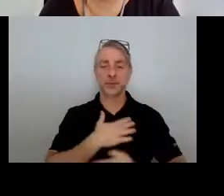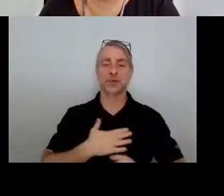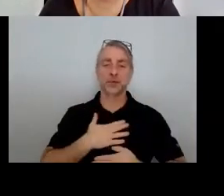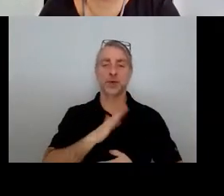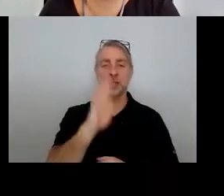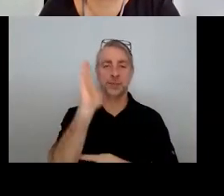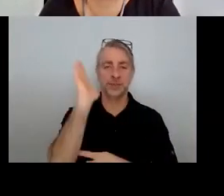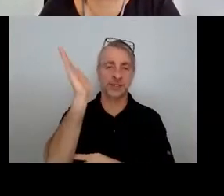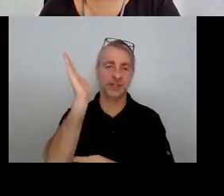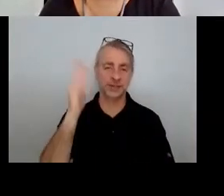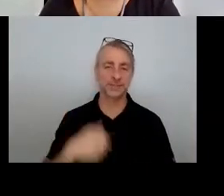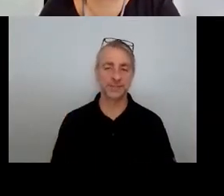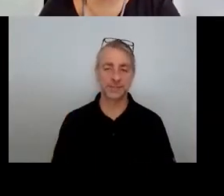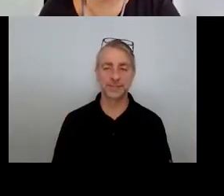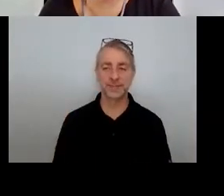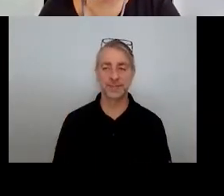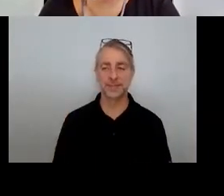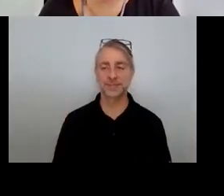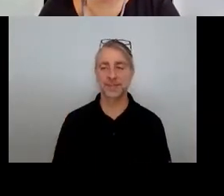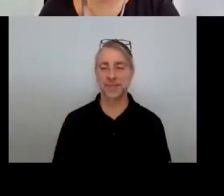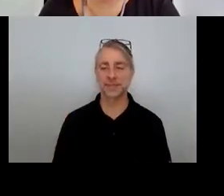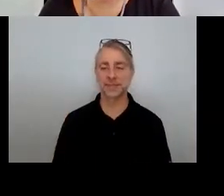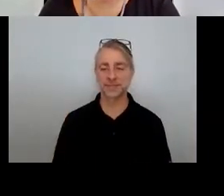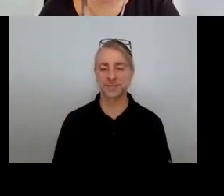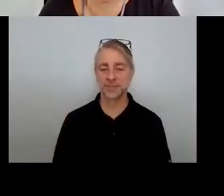your presentation. Thank you.